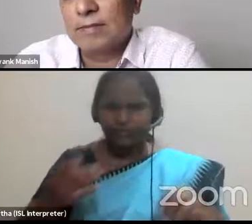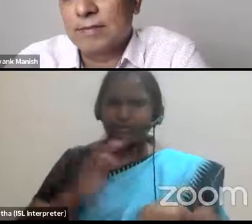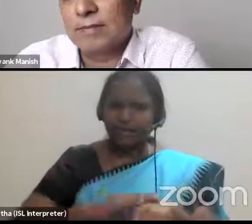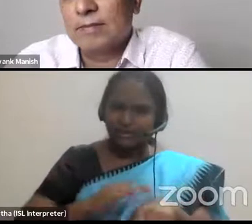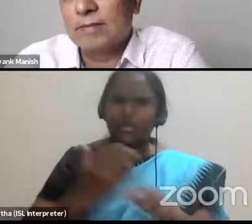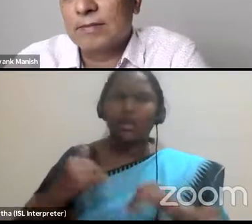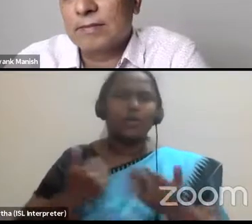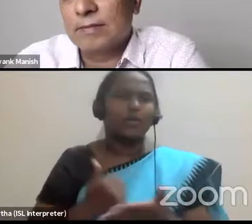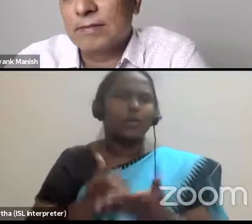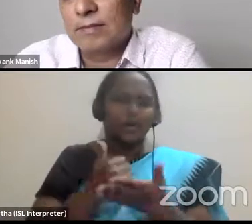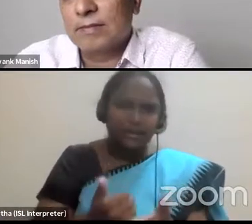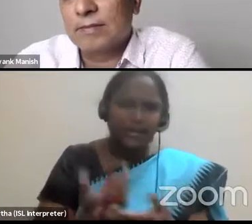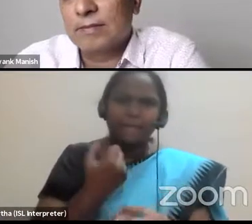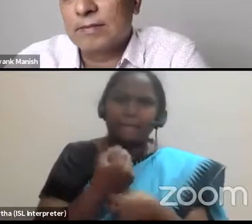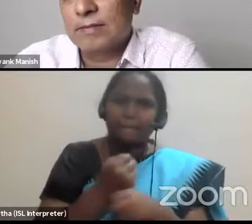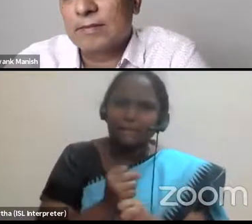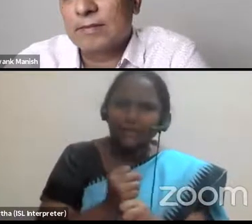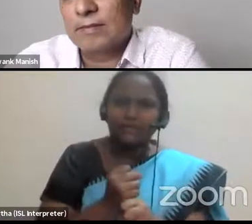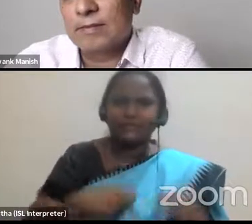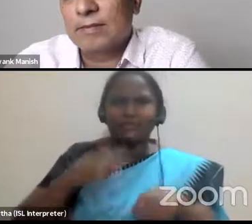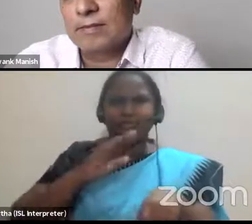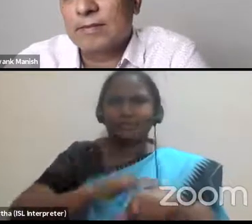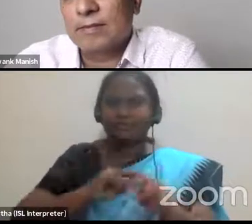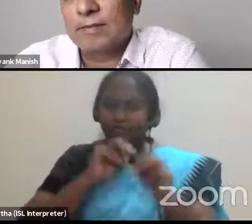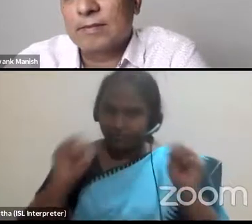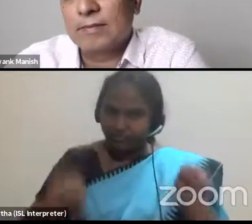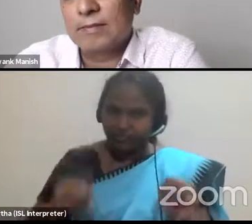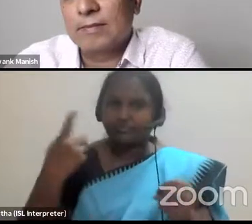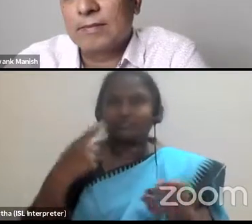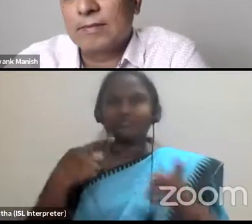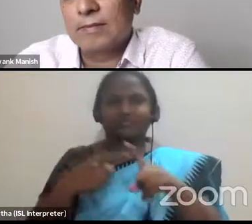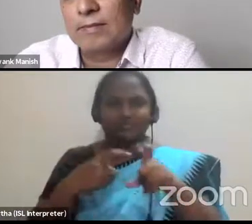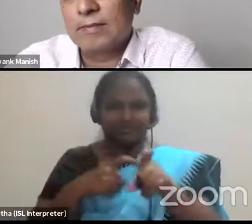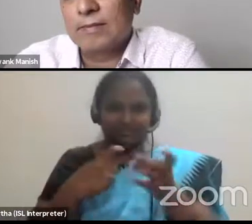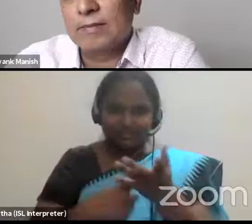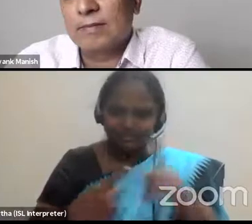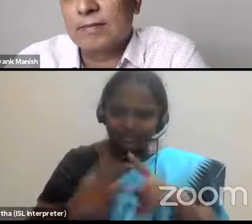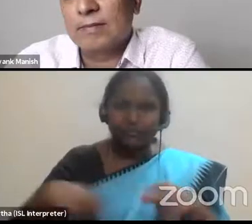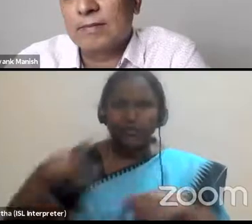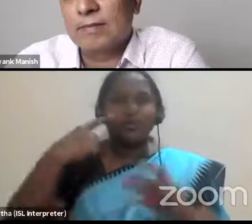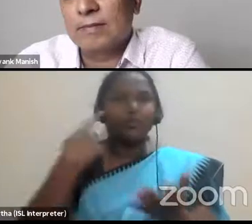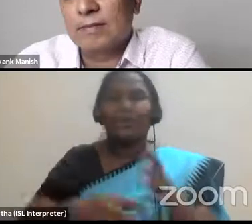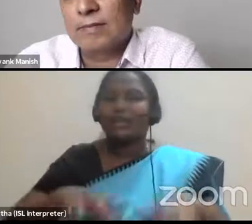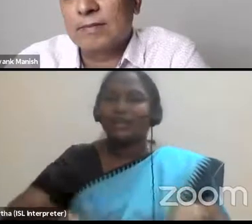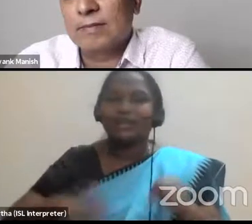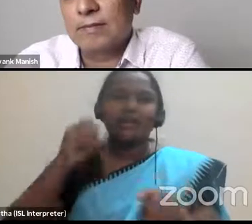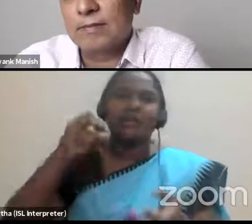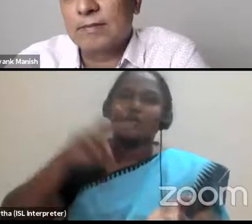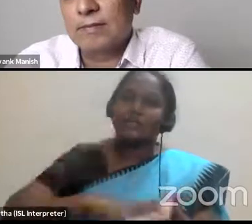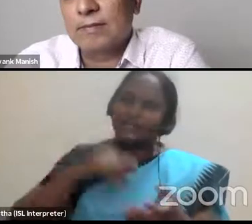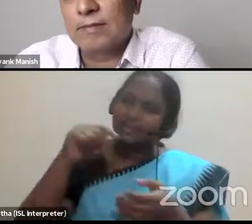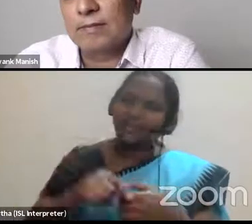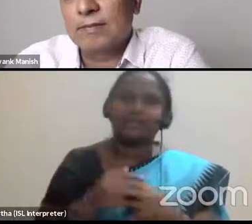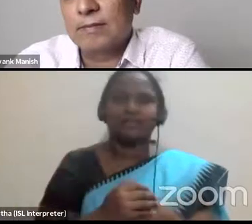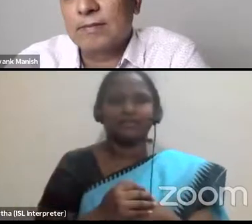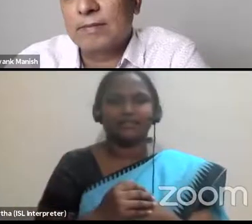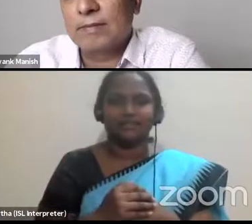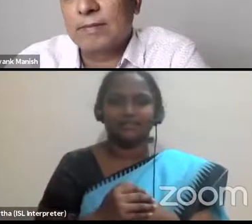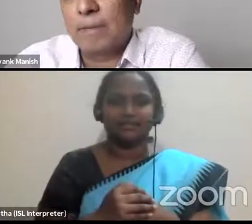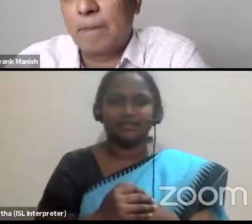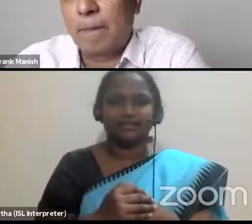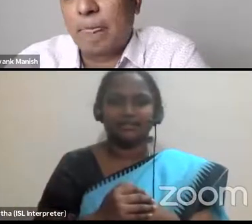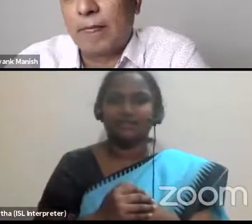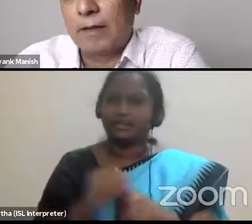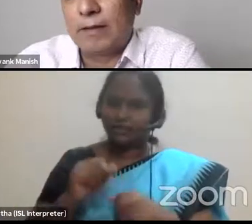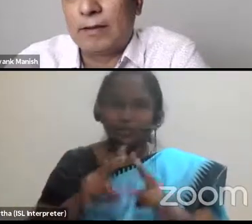could they help, make museum experiences more tech savvy? What's your take on that, right? Yeah,